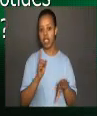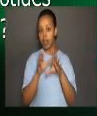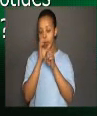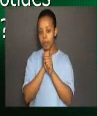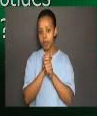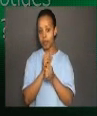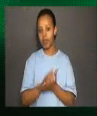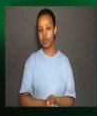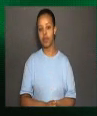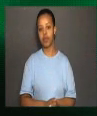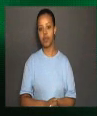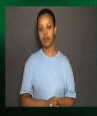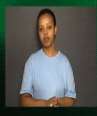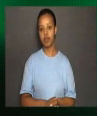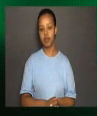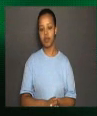Time's up.